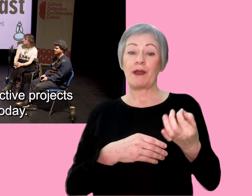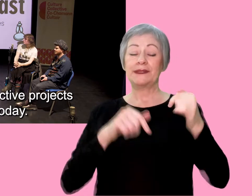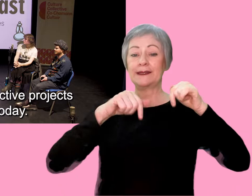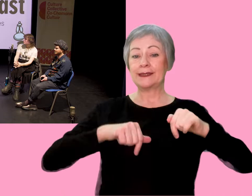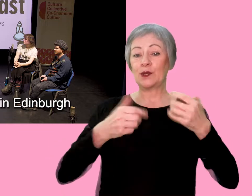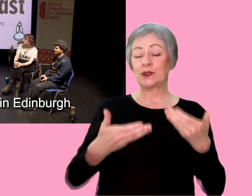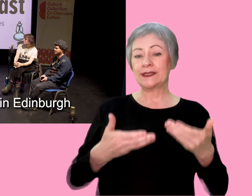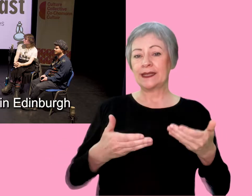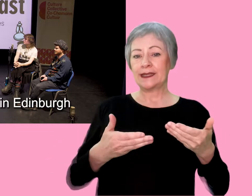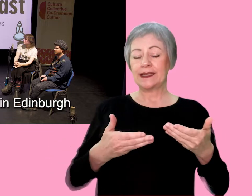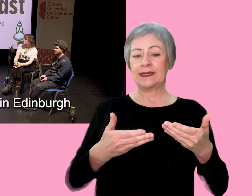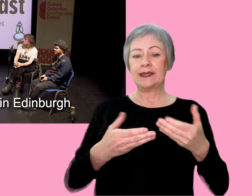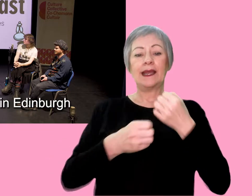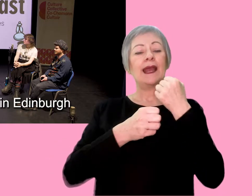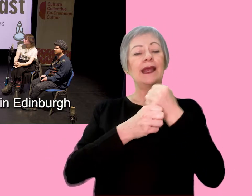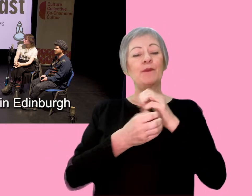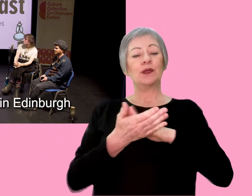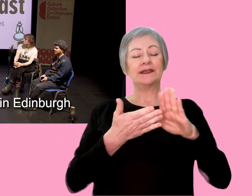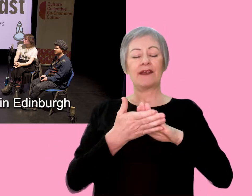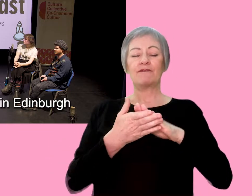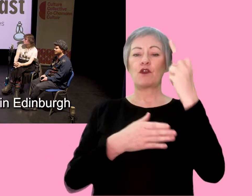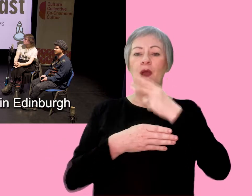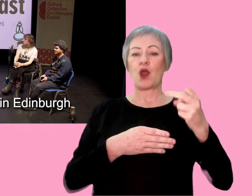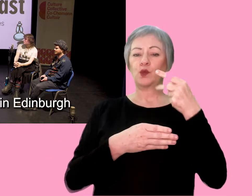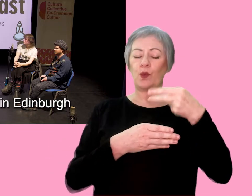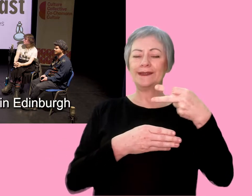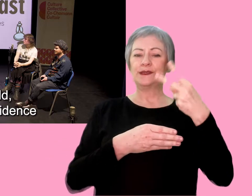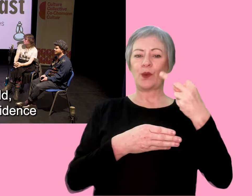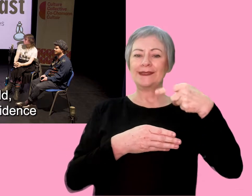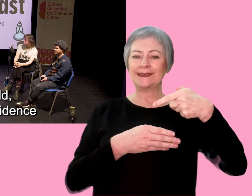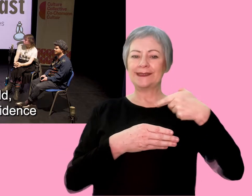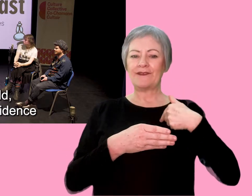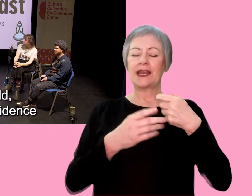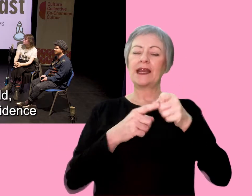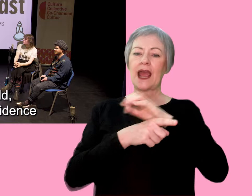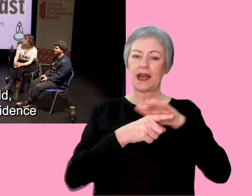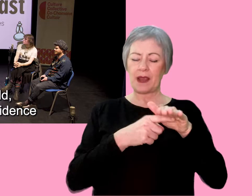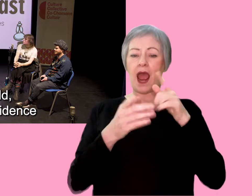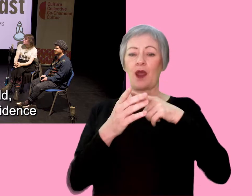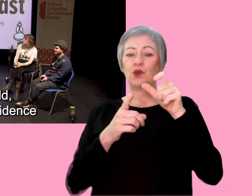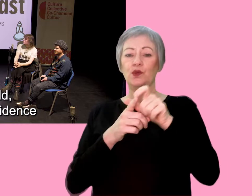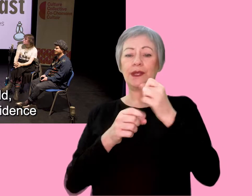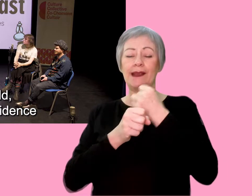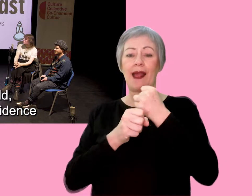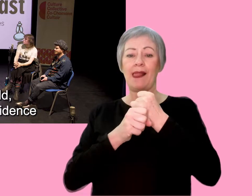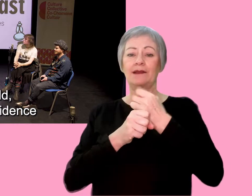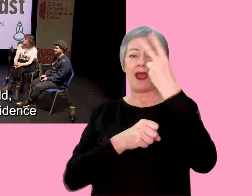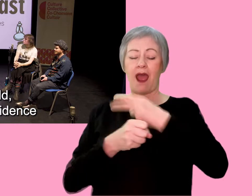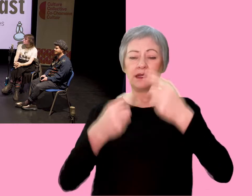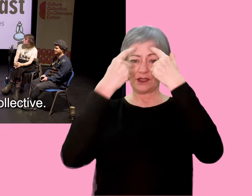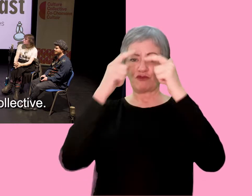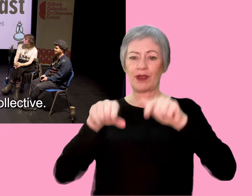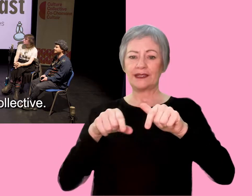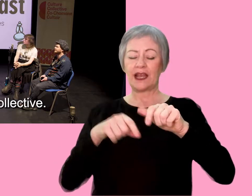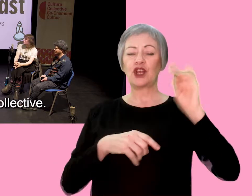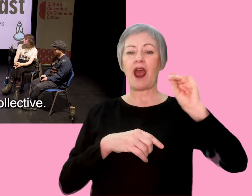here today. Ghazi Hussein from Art27 in Edinburgh and Artair Donald, a Gaelic artist in residence